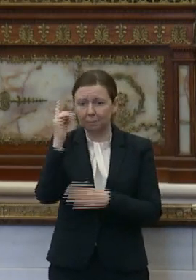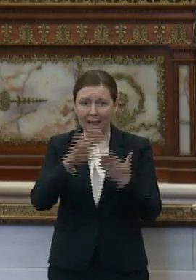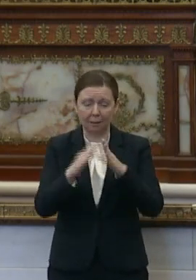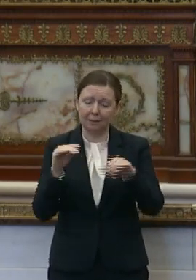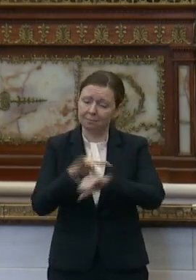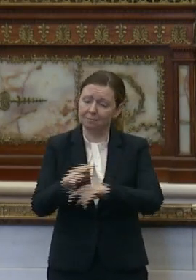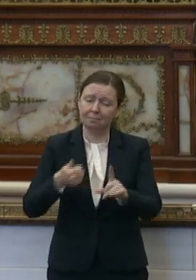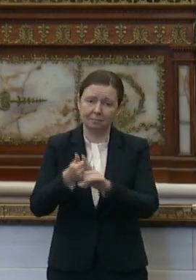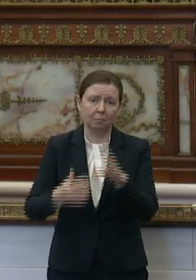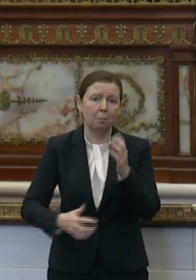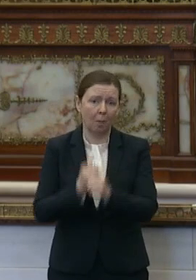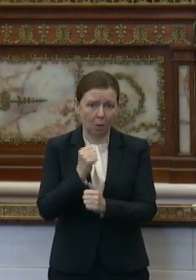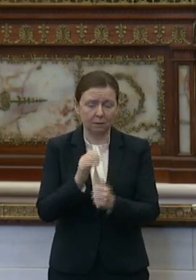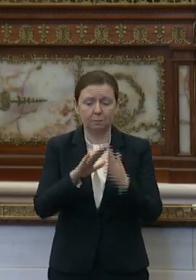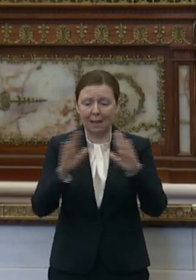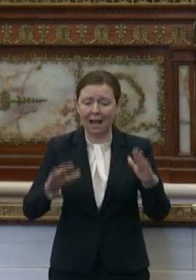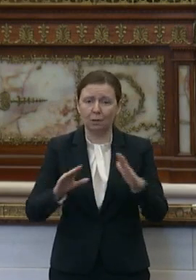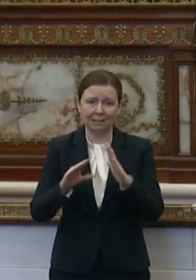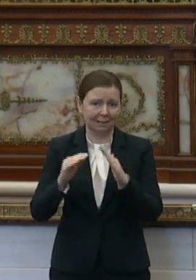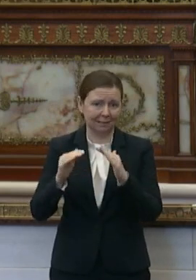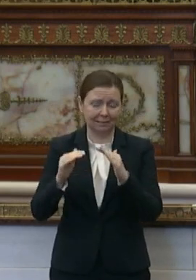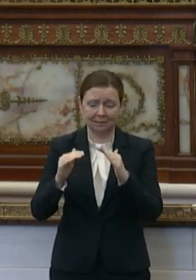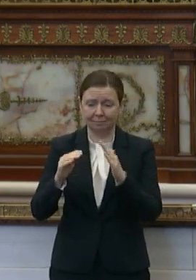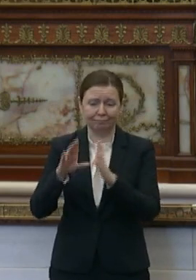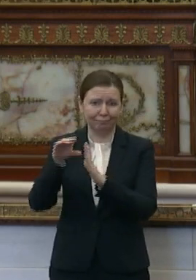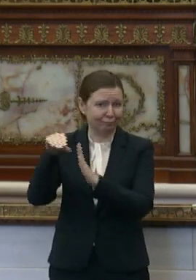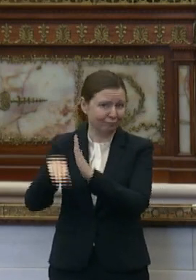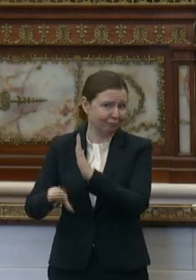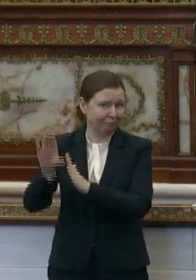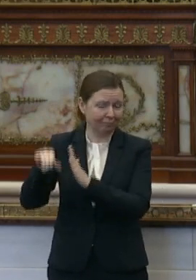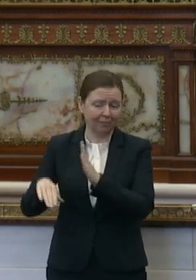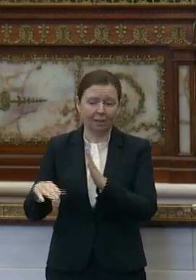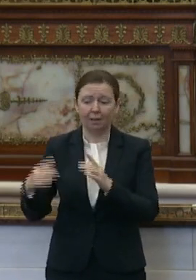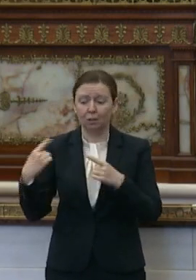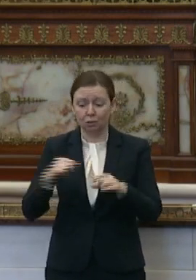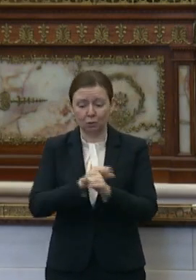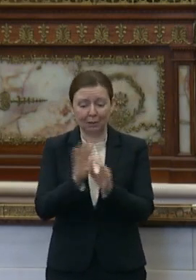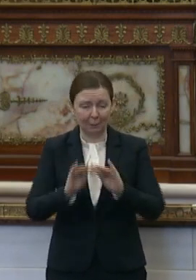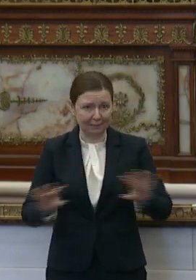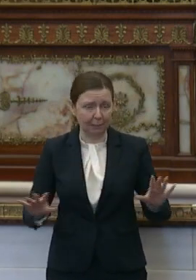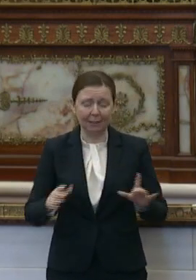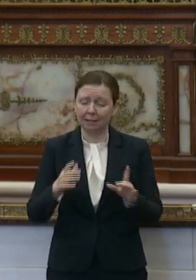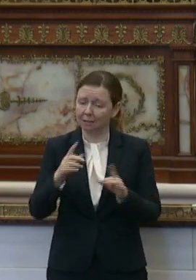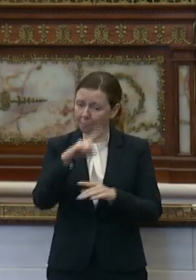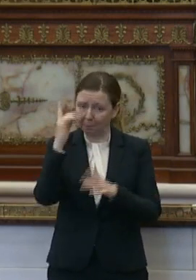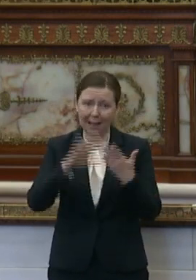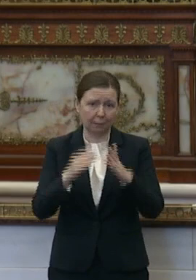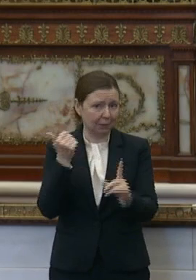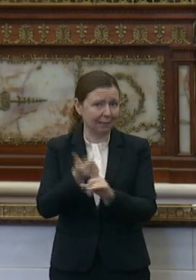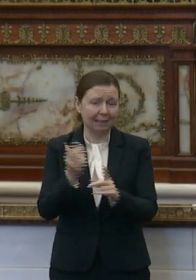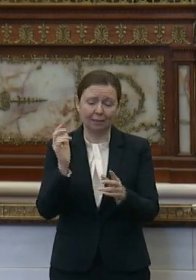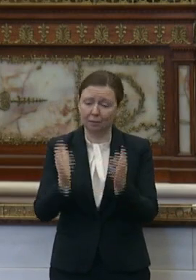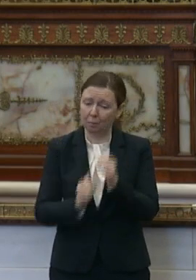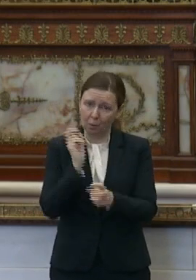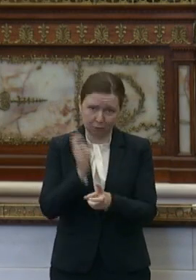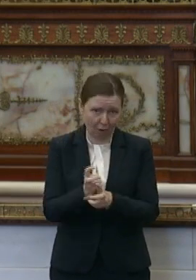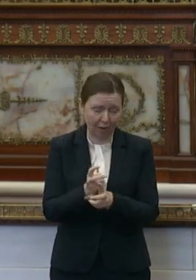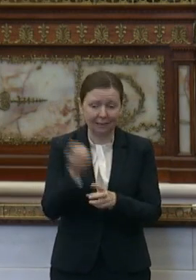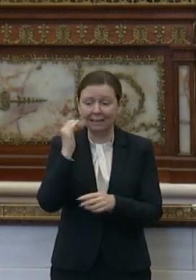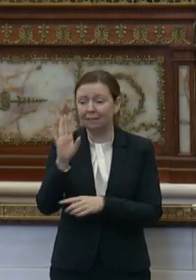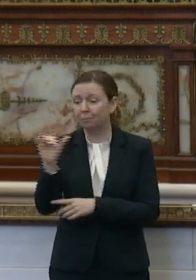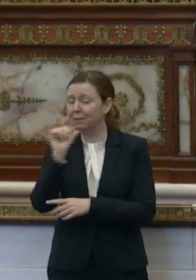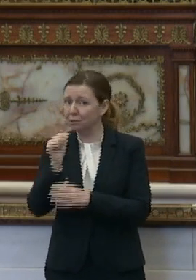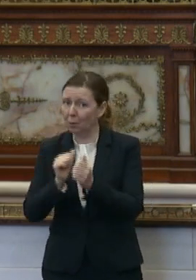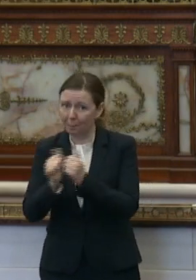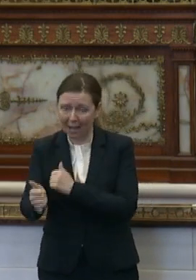affected most by housing instability before the pandemic. During the pandemic, it was once again hit the hardest, and if these bills don't pass, it's